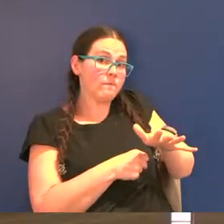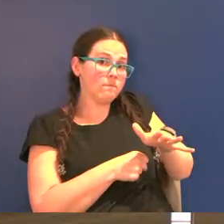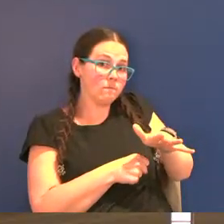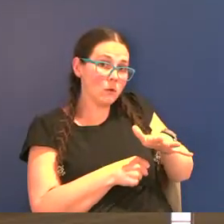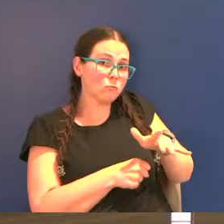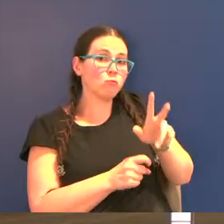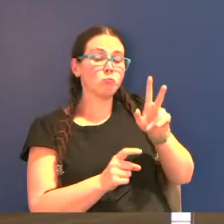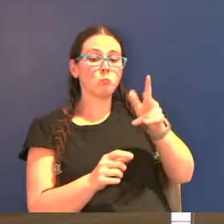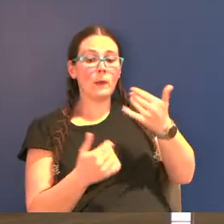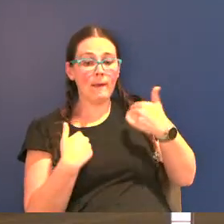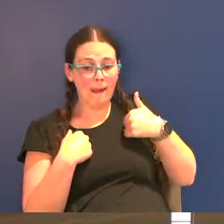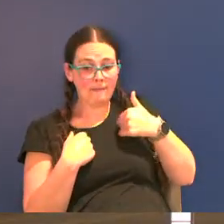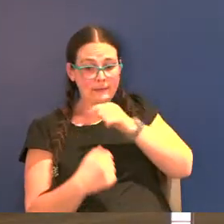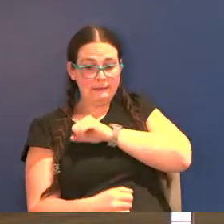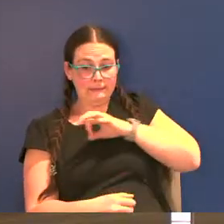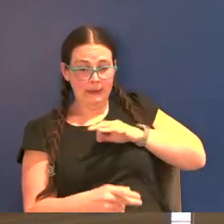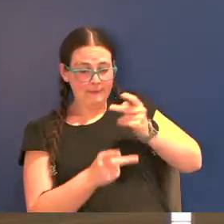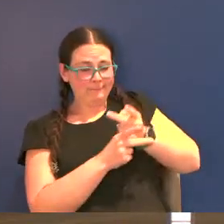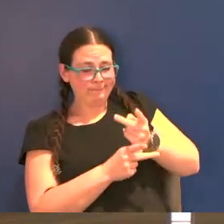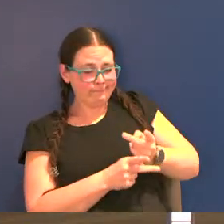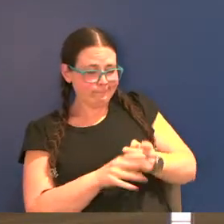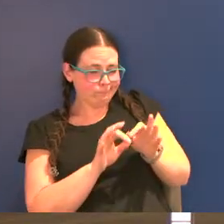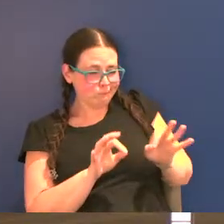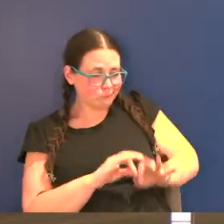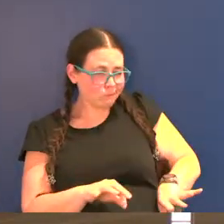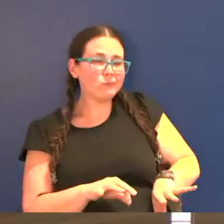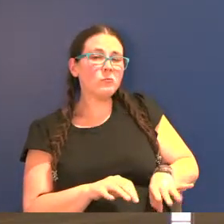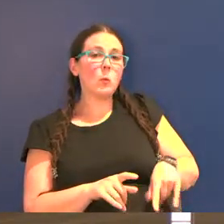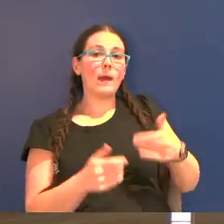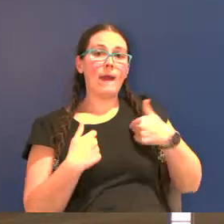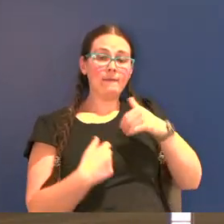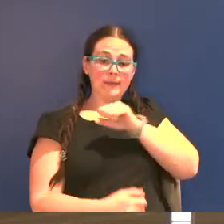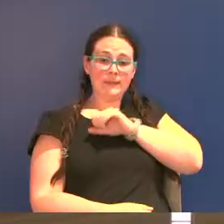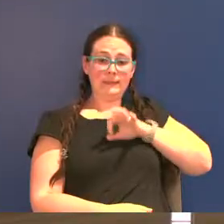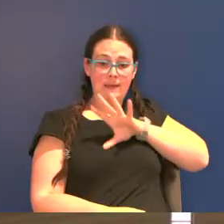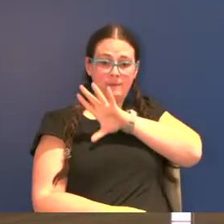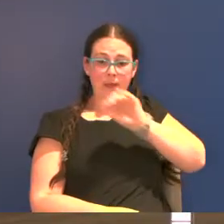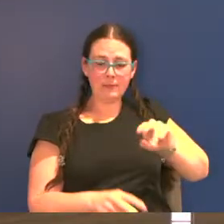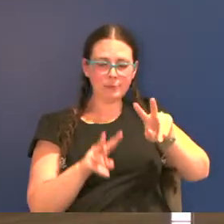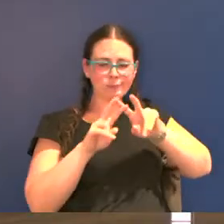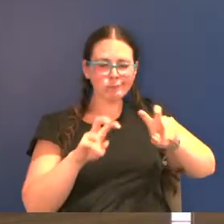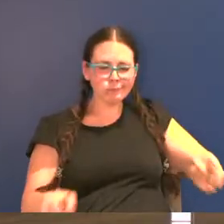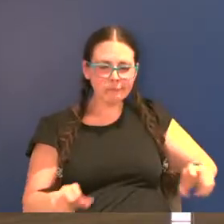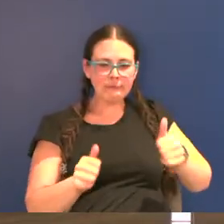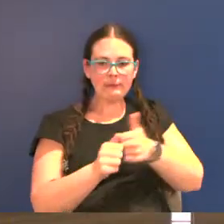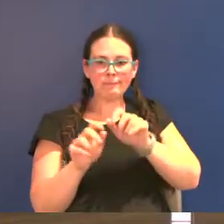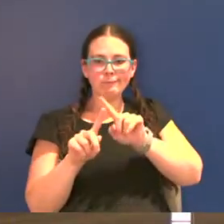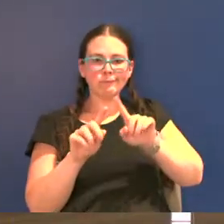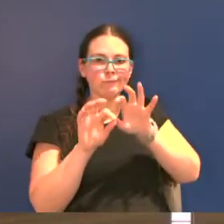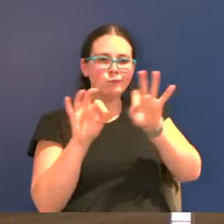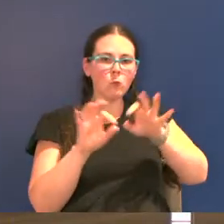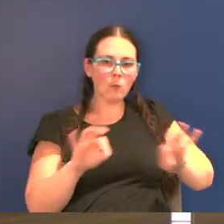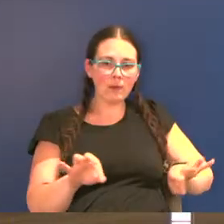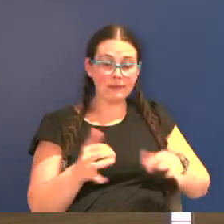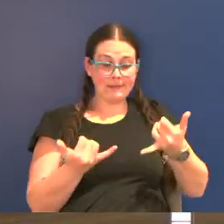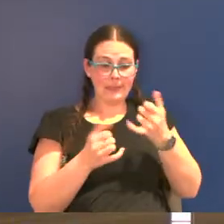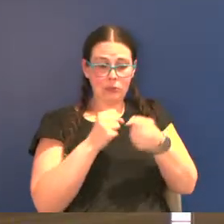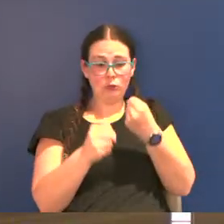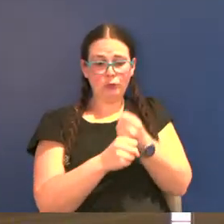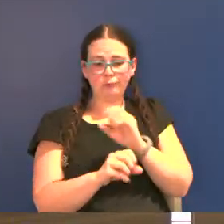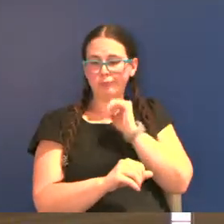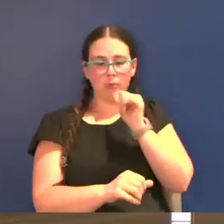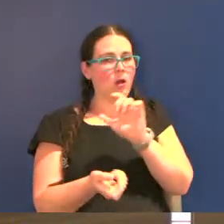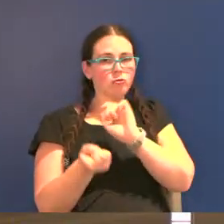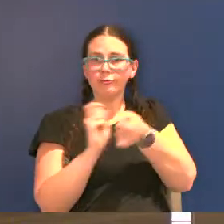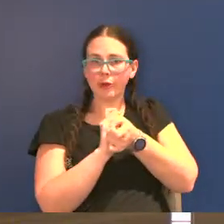formulas. We do have a staffing committee. We're in the third year of the staffing committee that looks at each of these formulas. Did not make any changes this year, so these are the